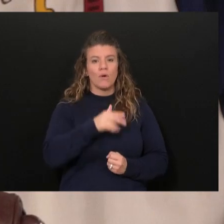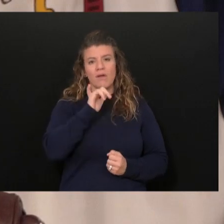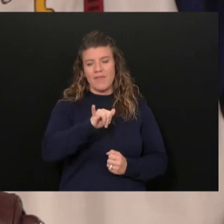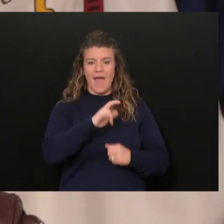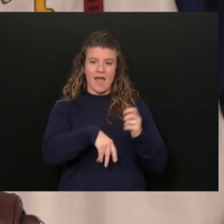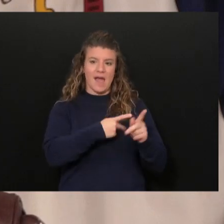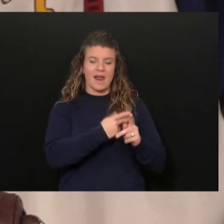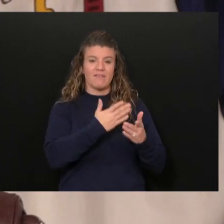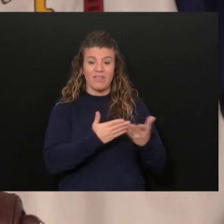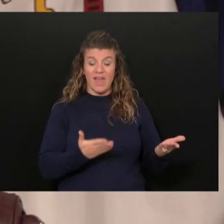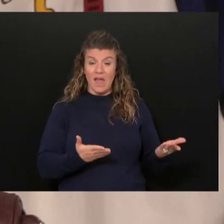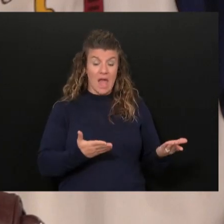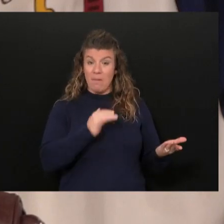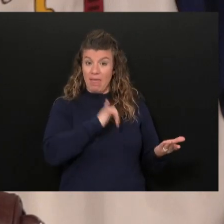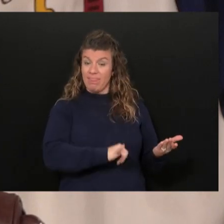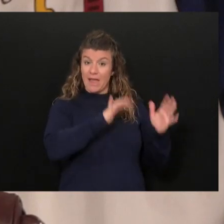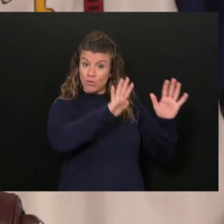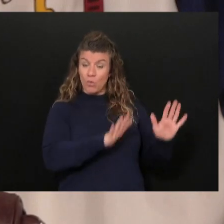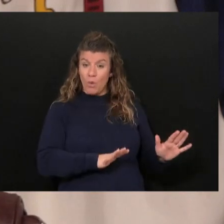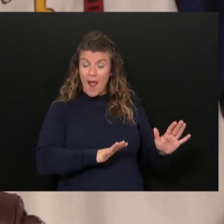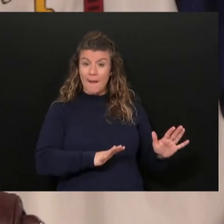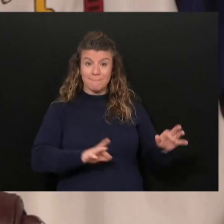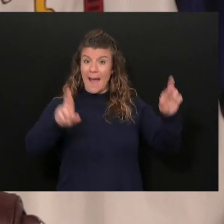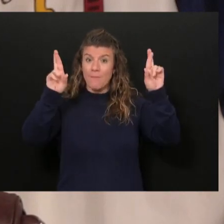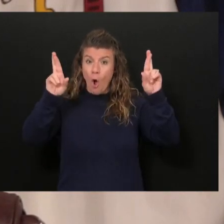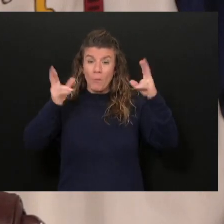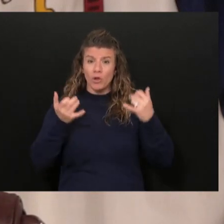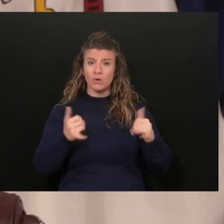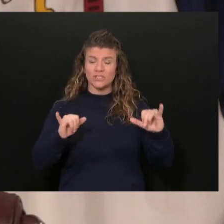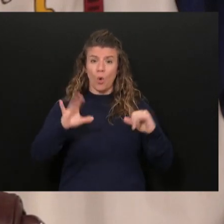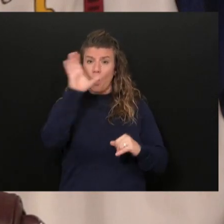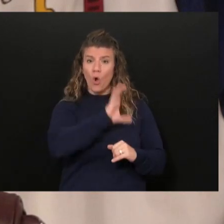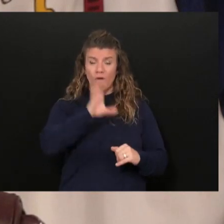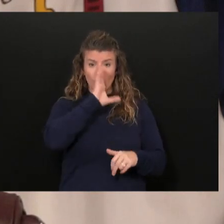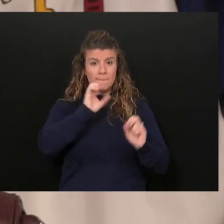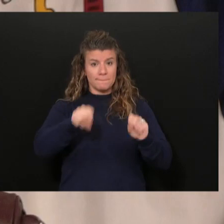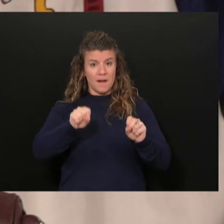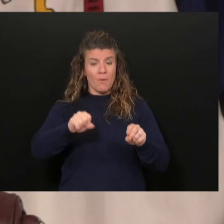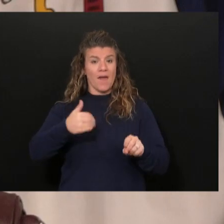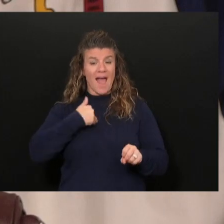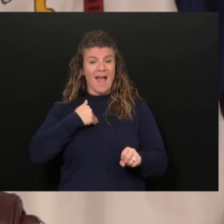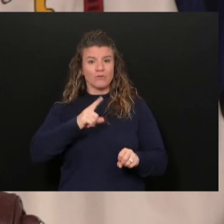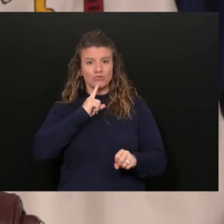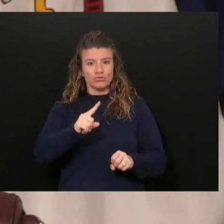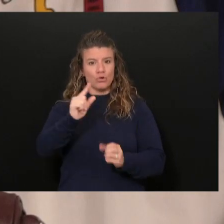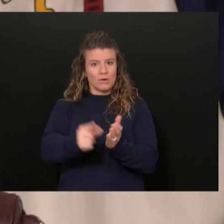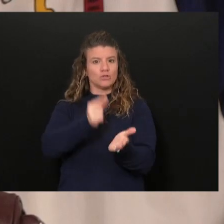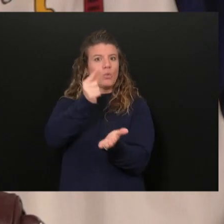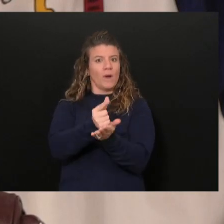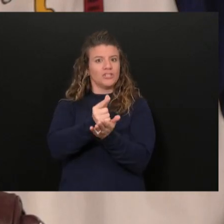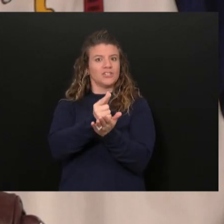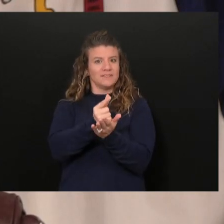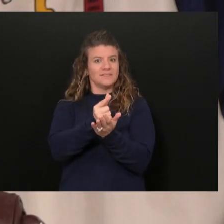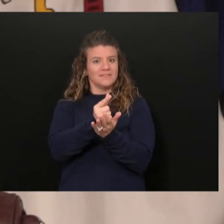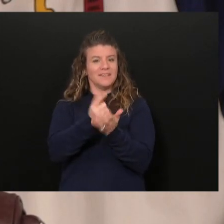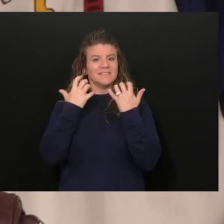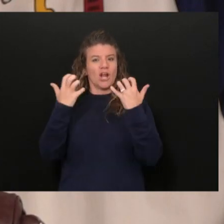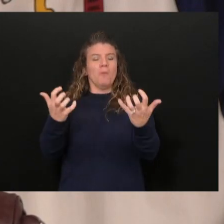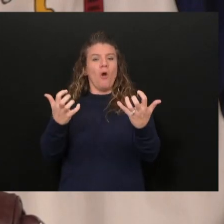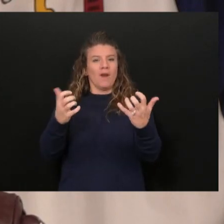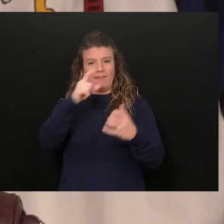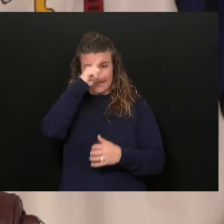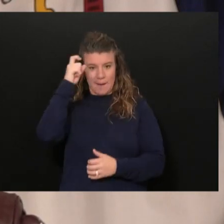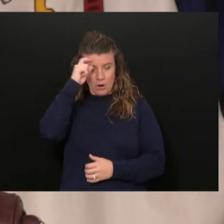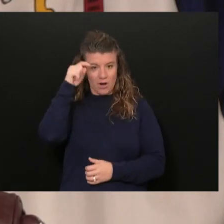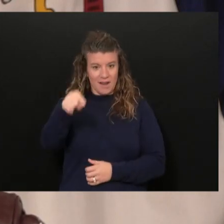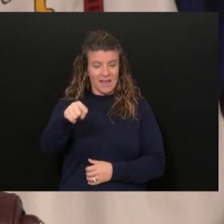stuff like that. Well, that's great. But I hope they'll still look at the possibility of bringing the graduates back in the summer if in fact